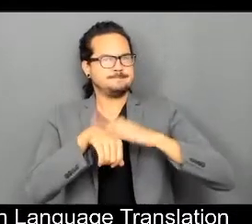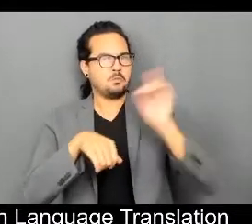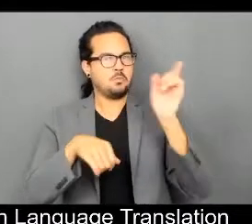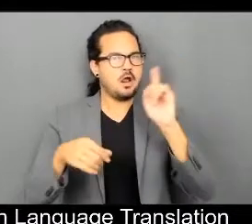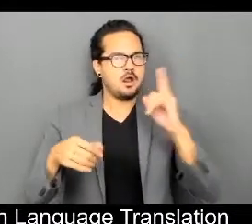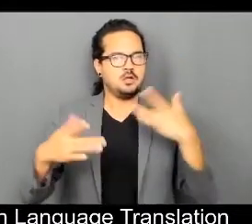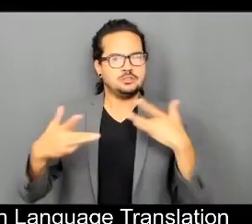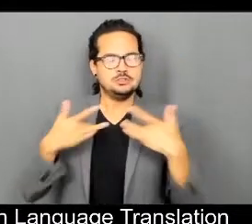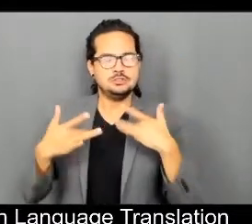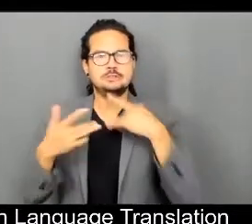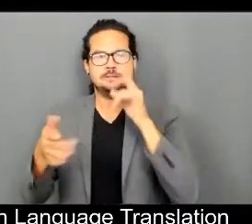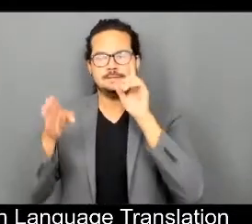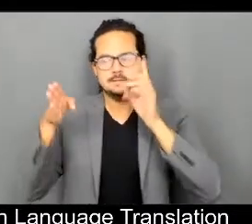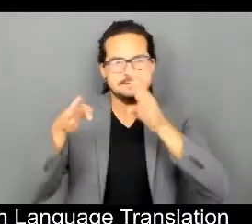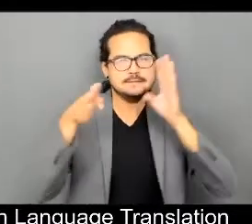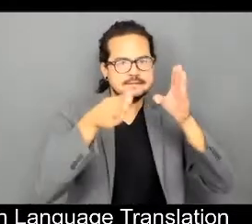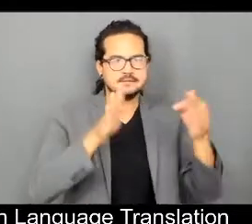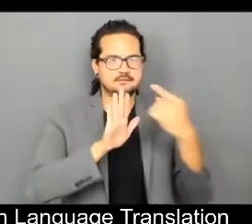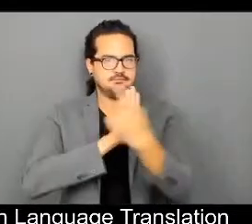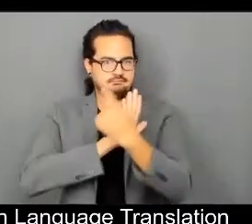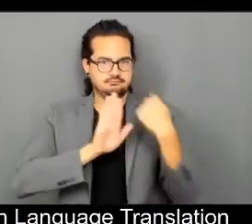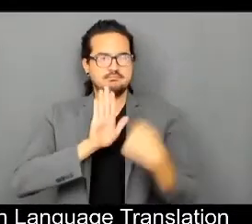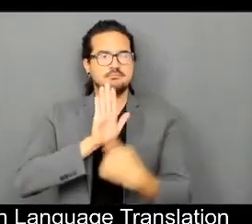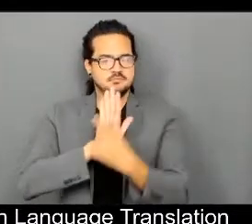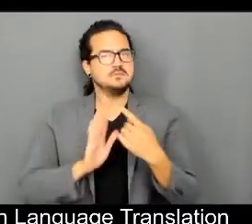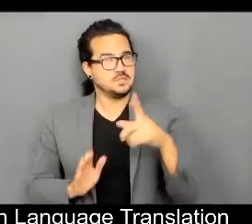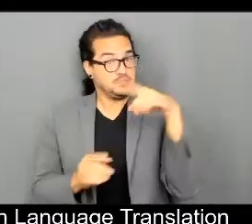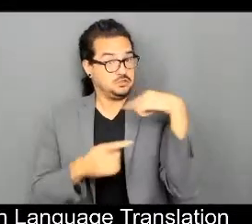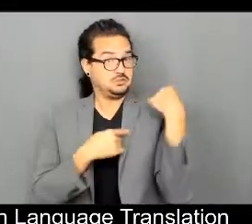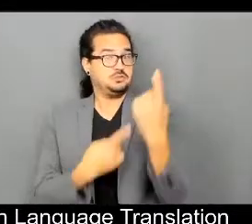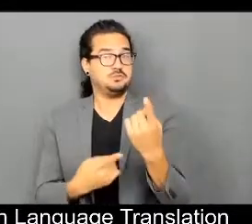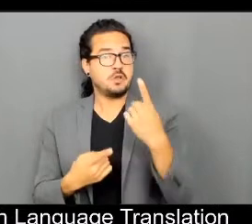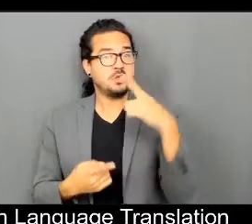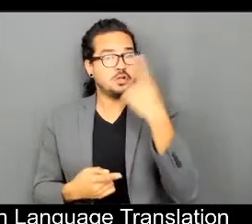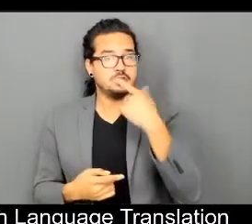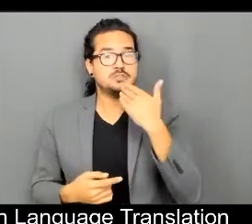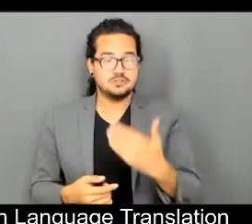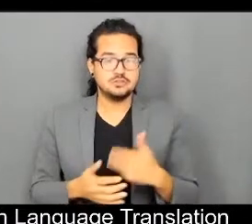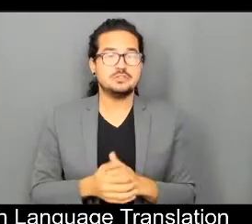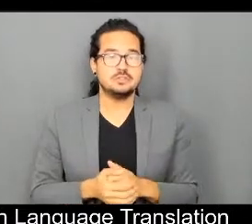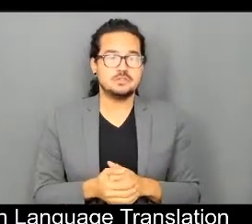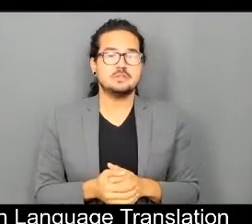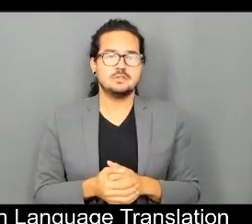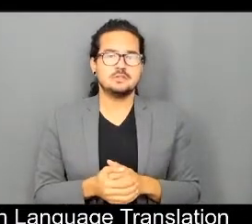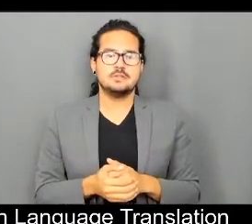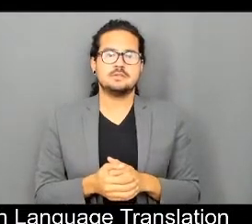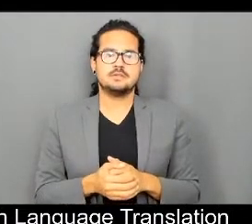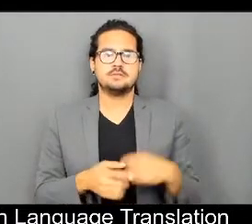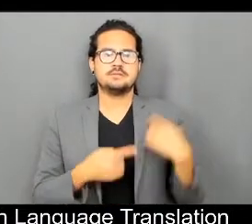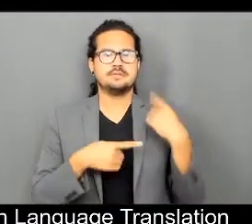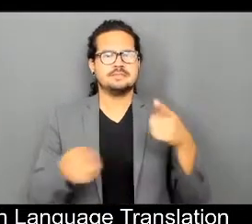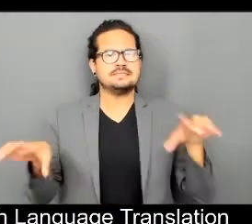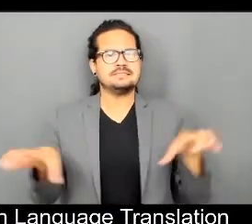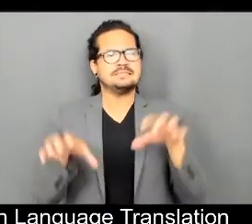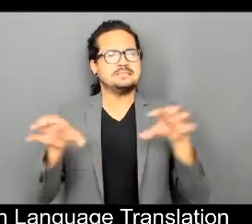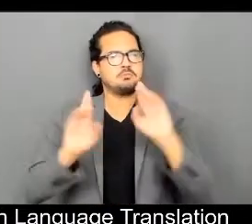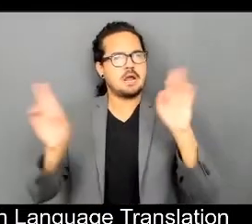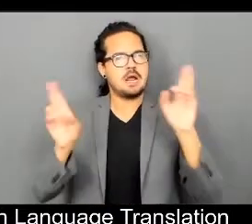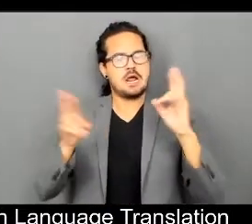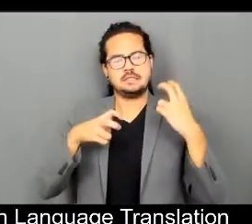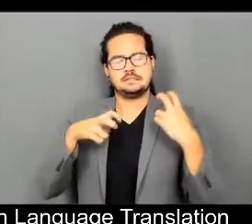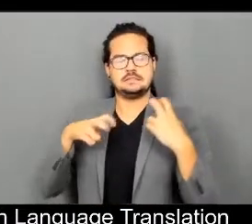been working hard to give as much information as possible over to Eric's team. So they're ready to step in